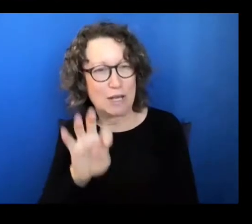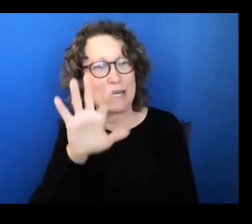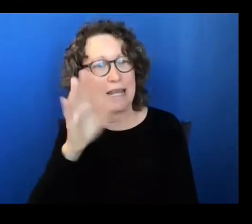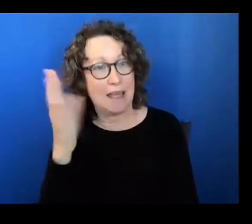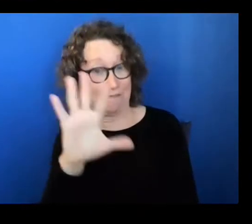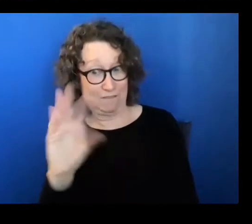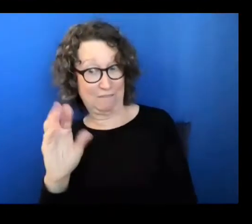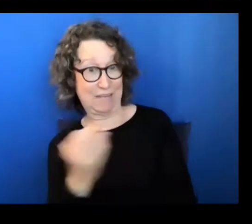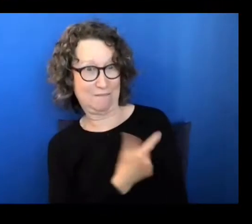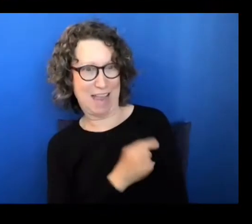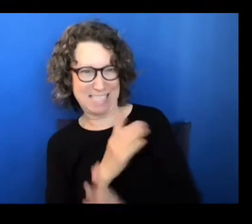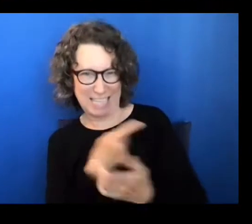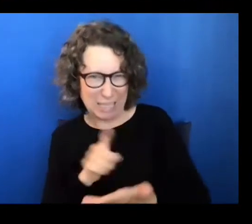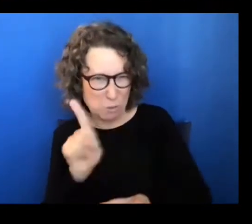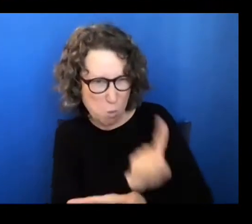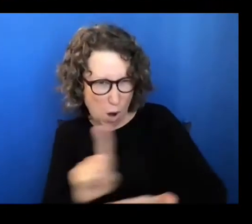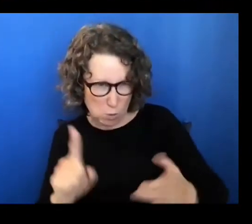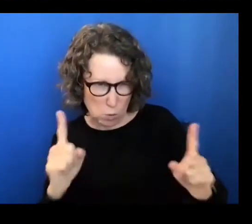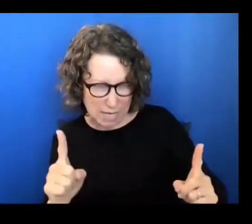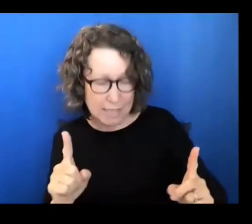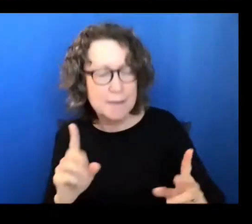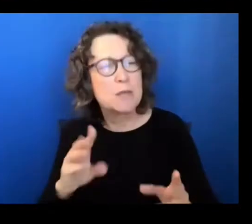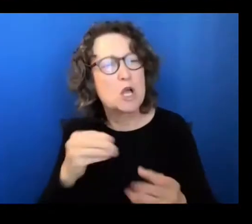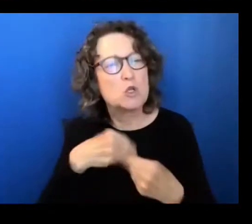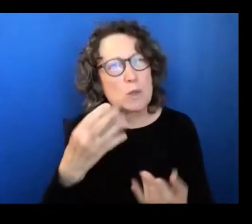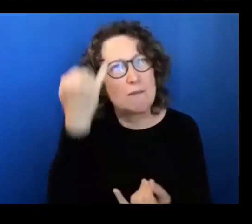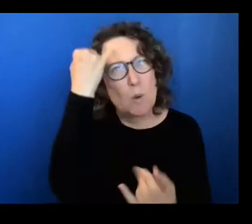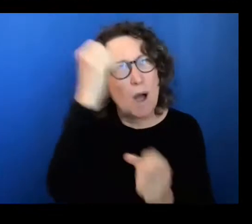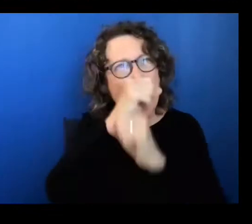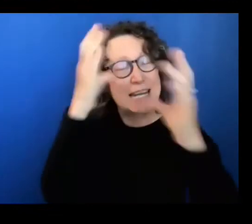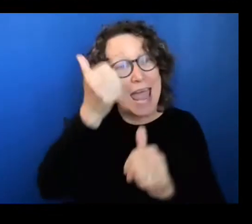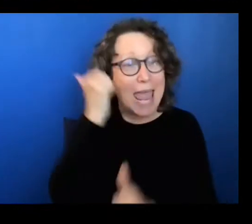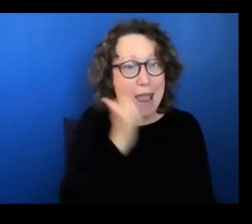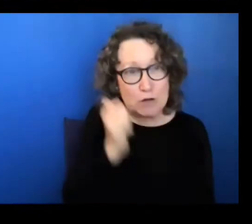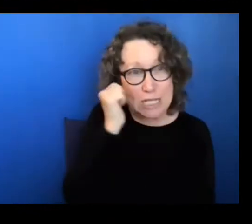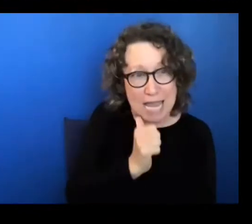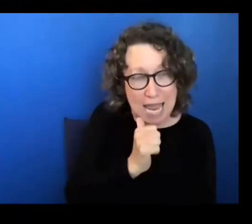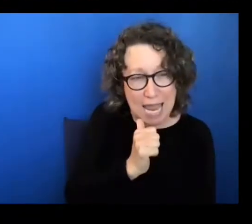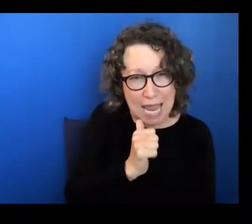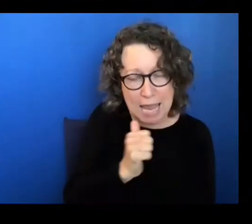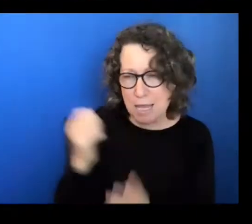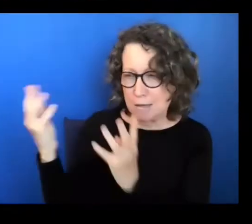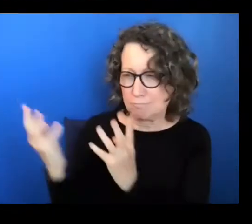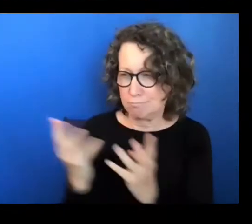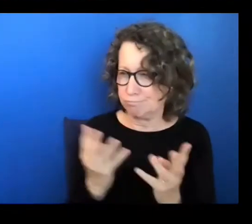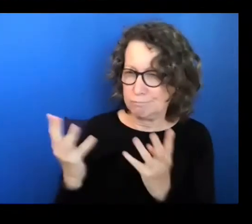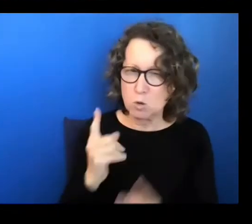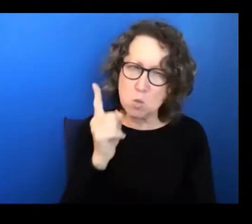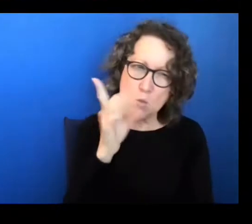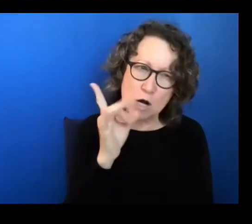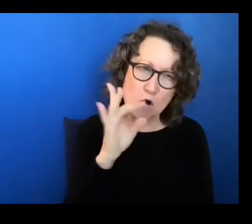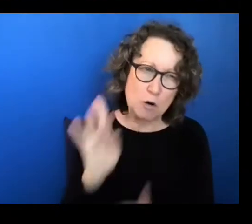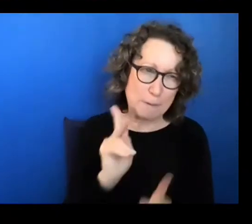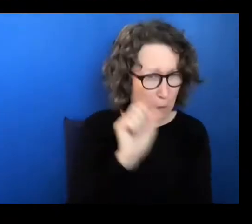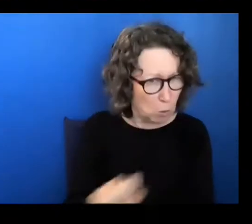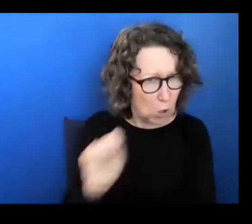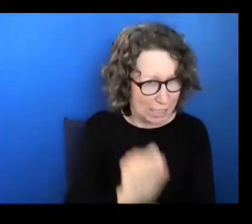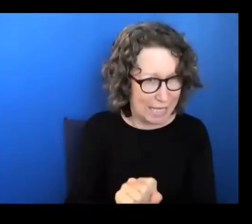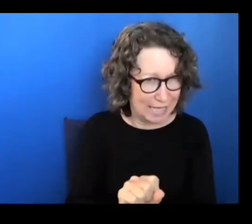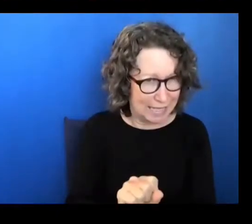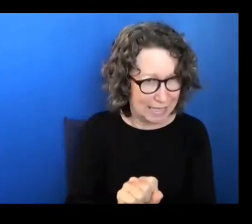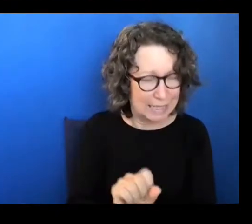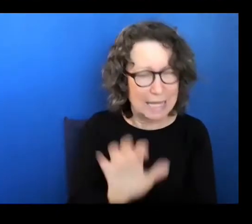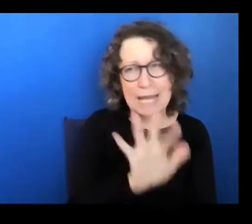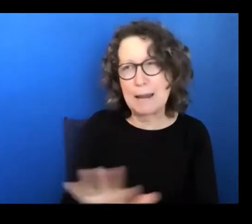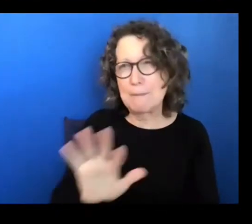9,450 vaccines. To give you an idea, each day, we have about 100 people working in